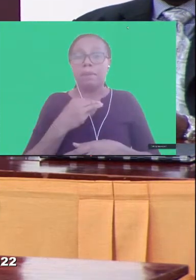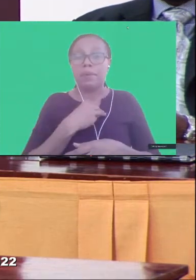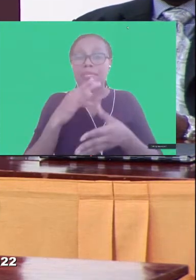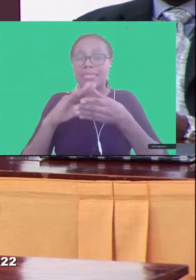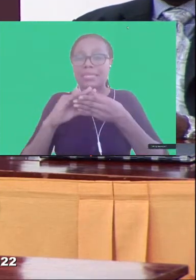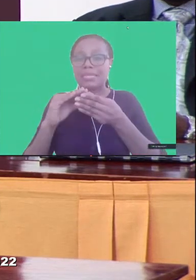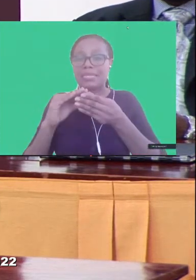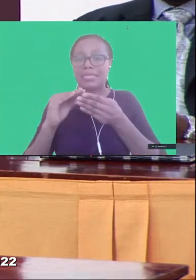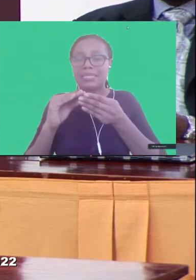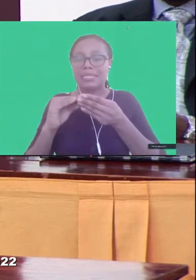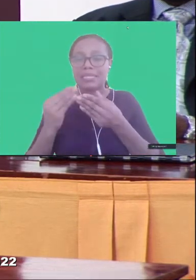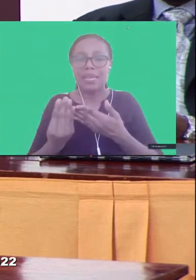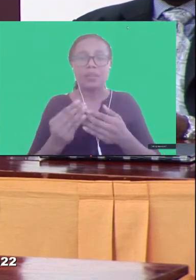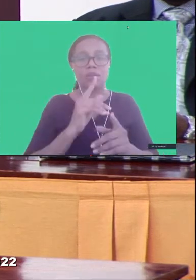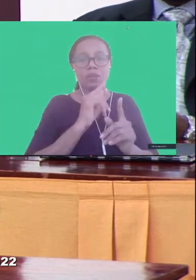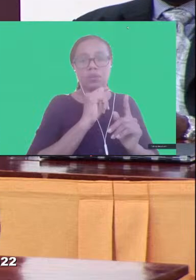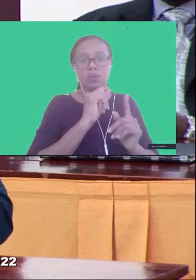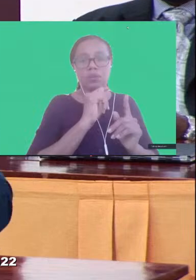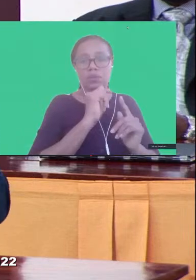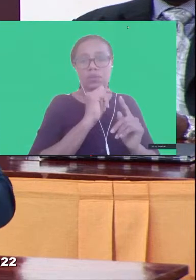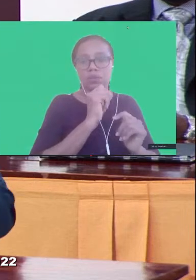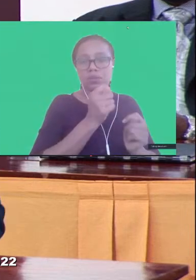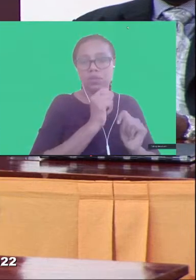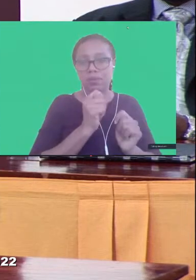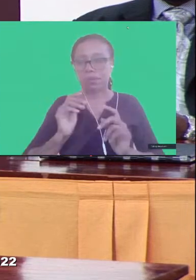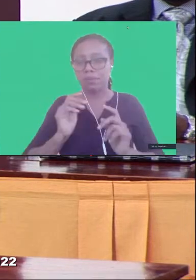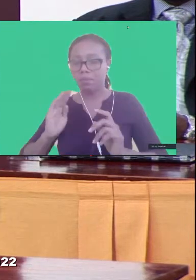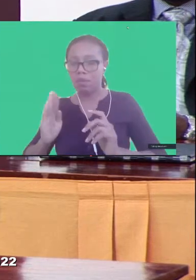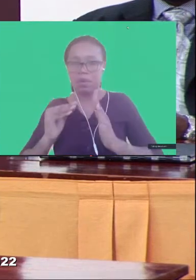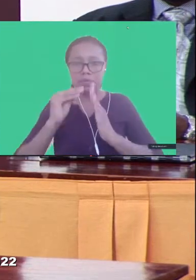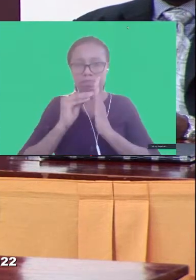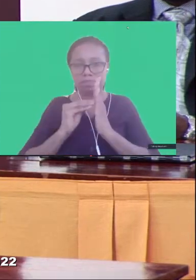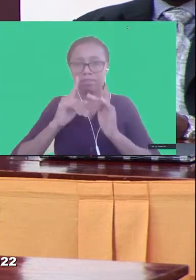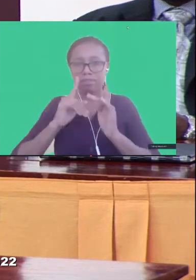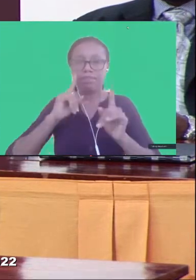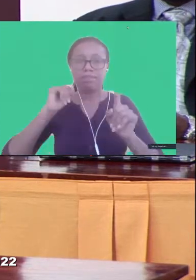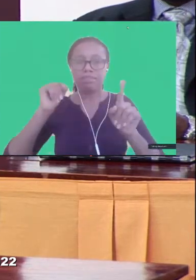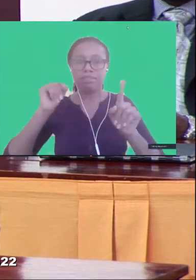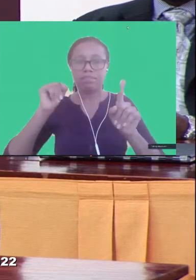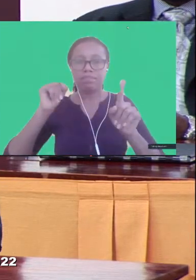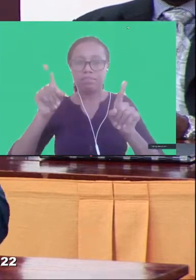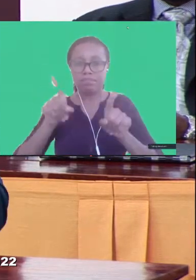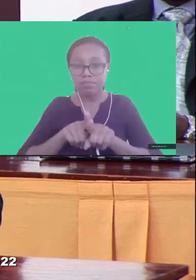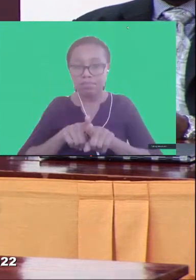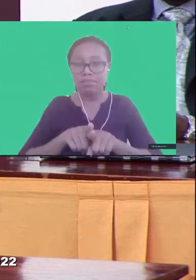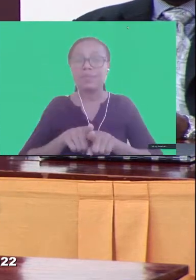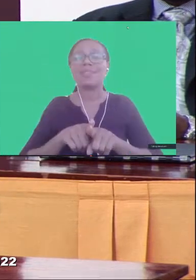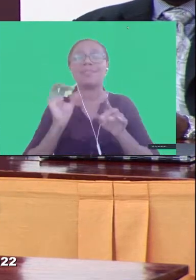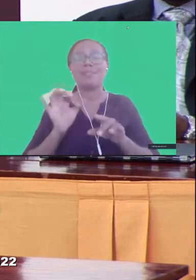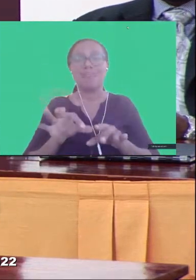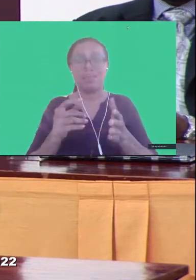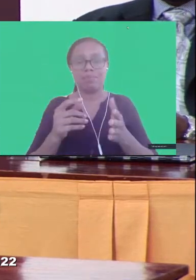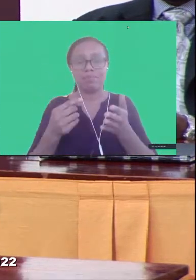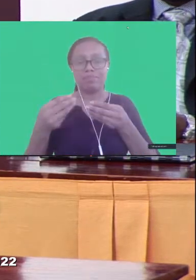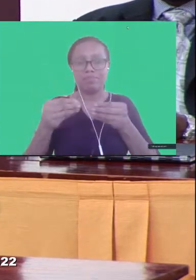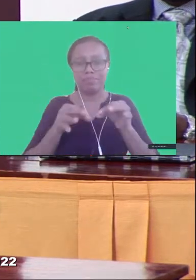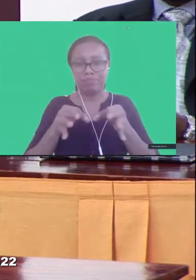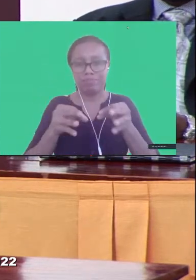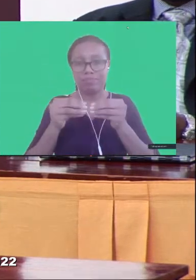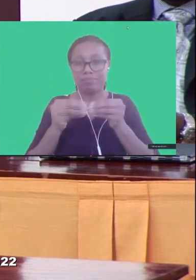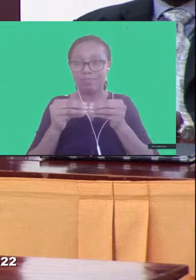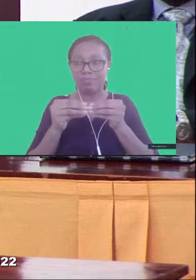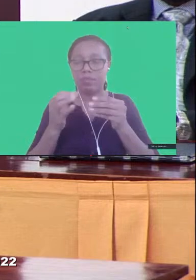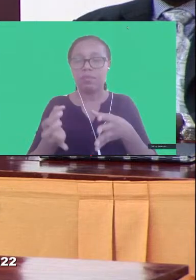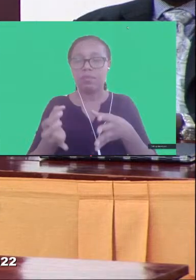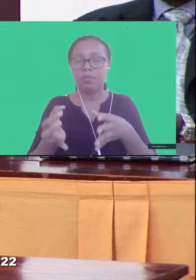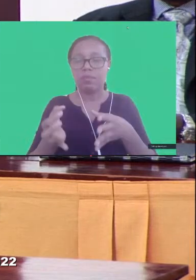because of the expertise that Trinidad has and because of our close proximity, and always working together is always better than trying to operate